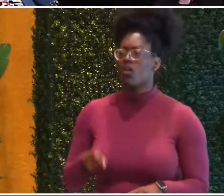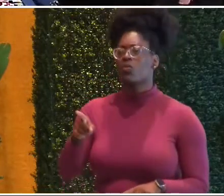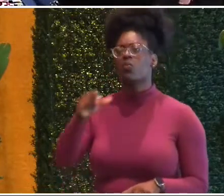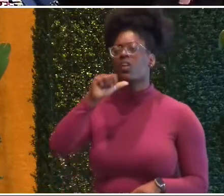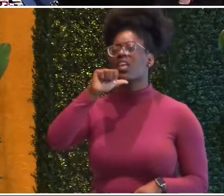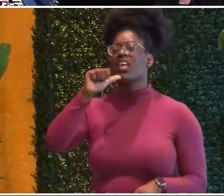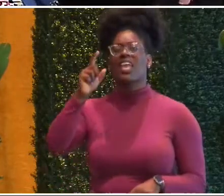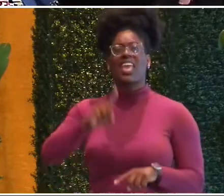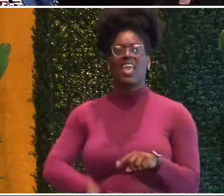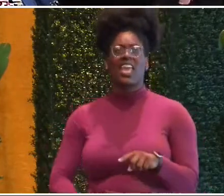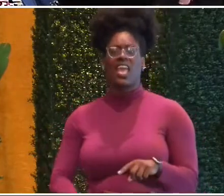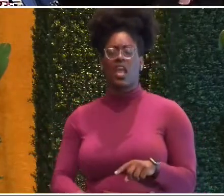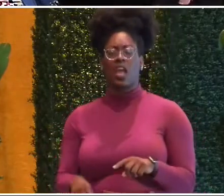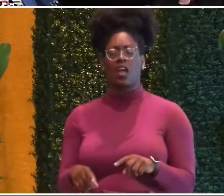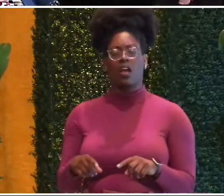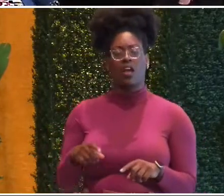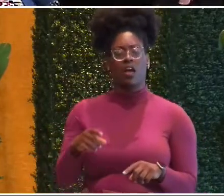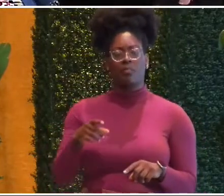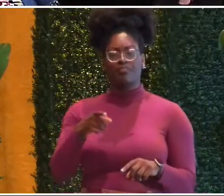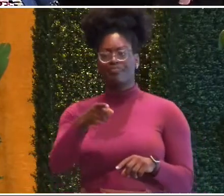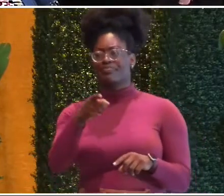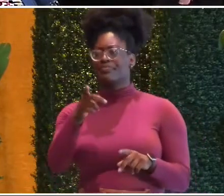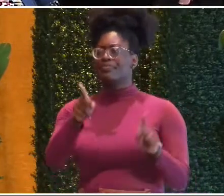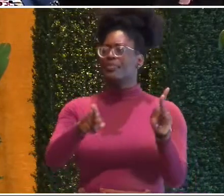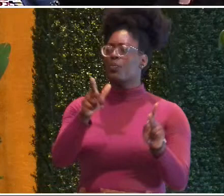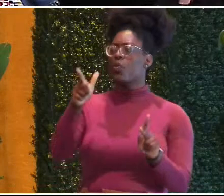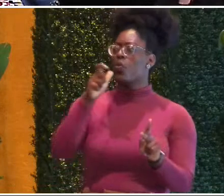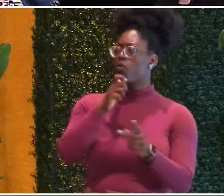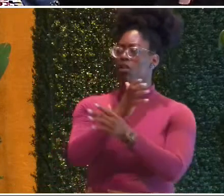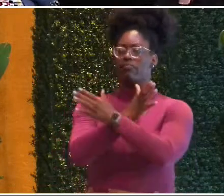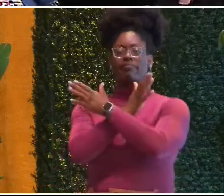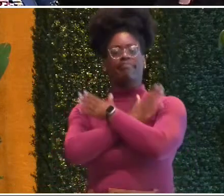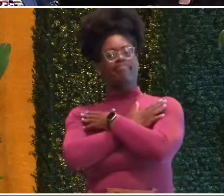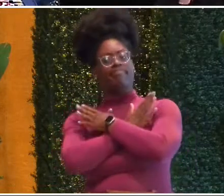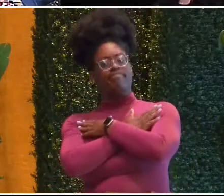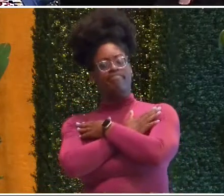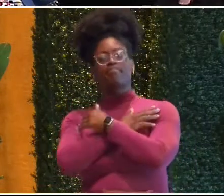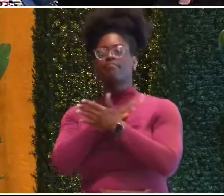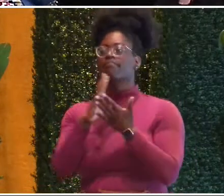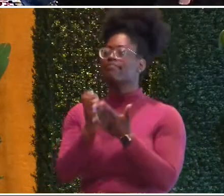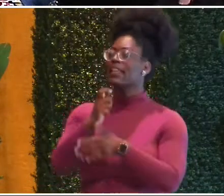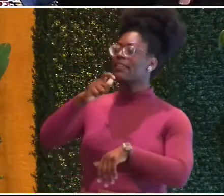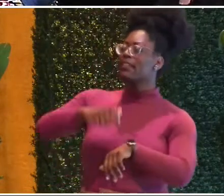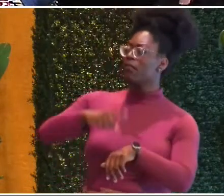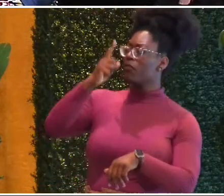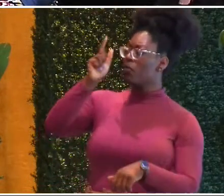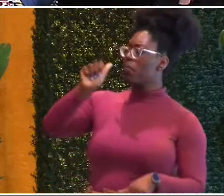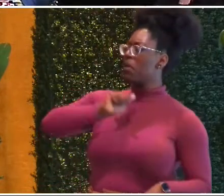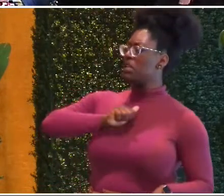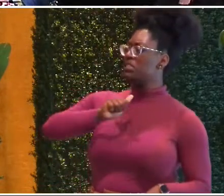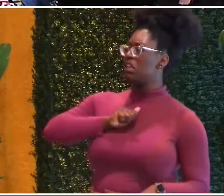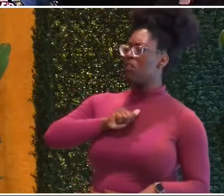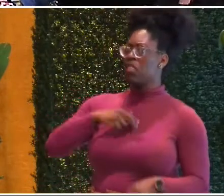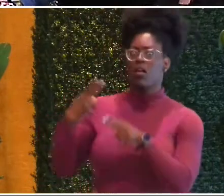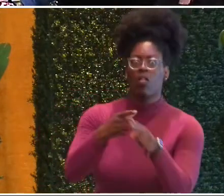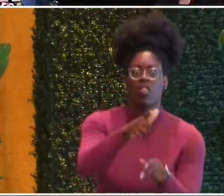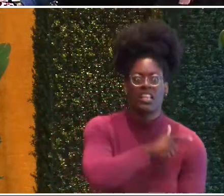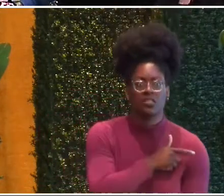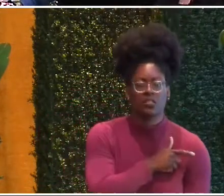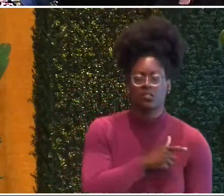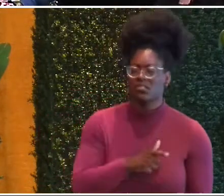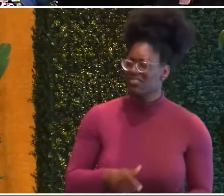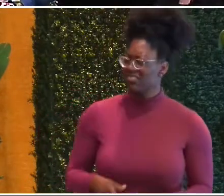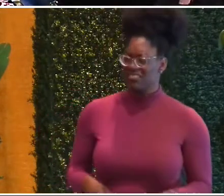who are resting and taking time for themselves as lazy, because let's be honest, the way that we view